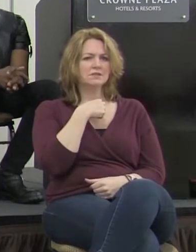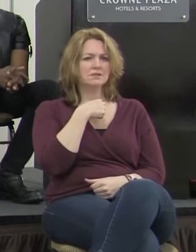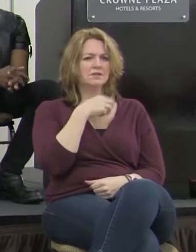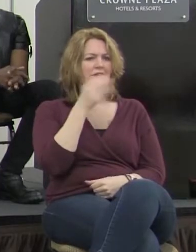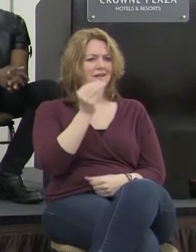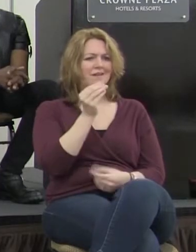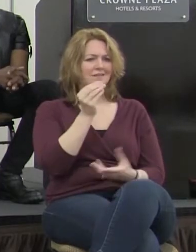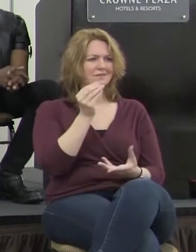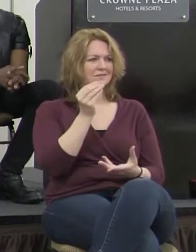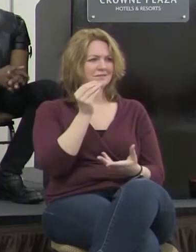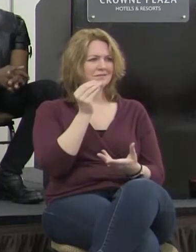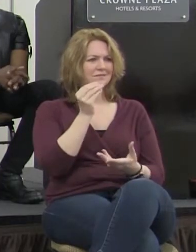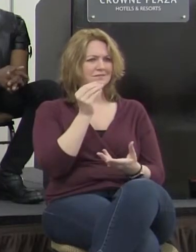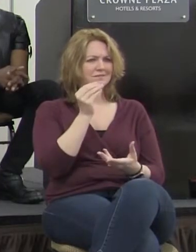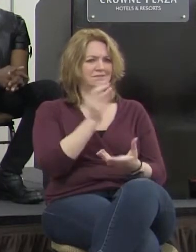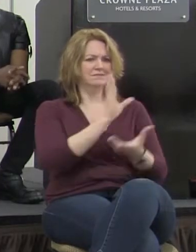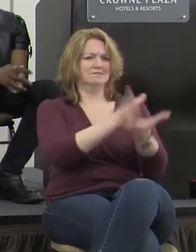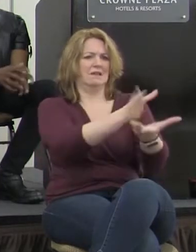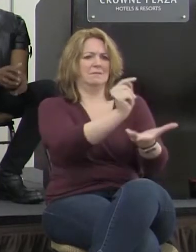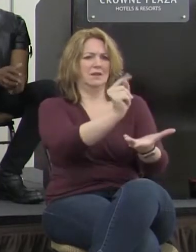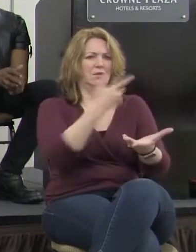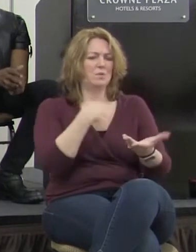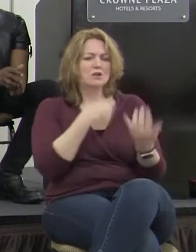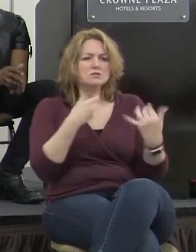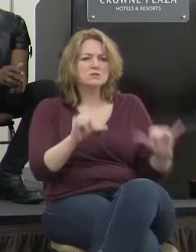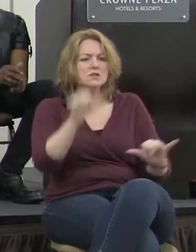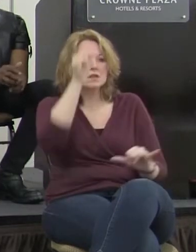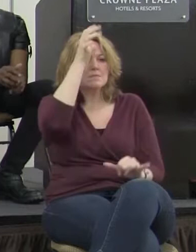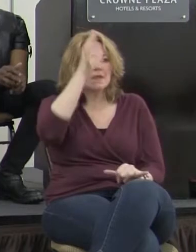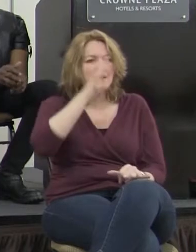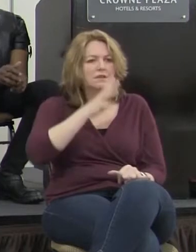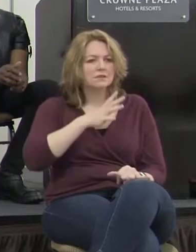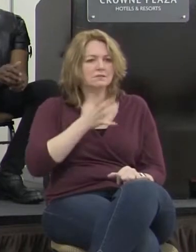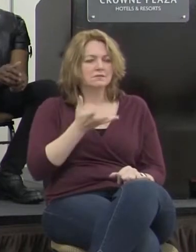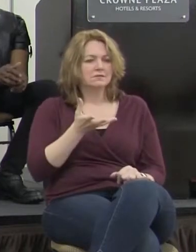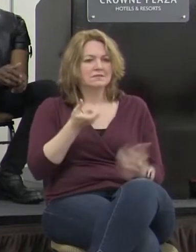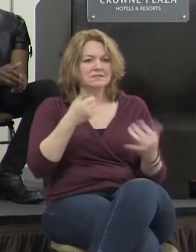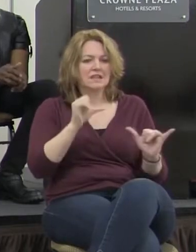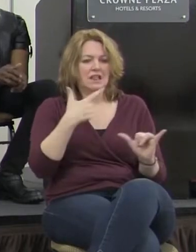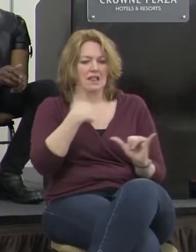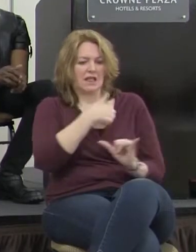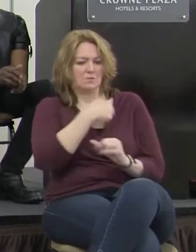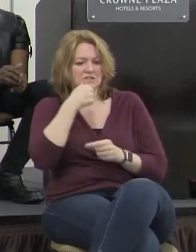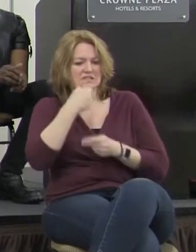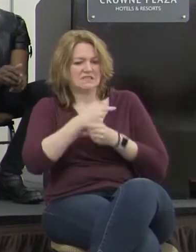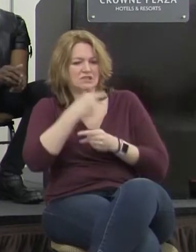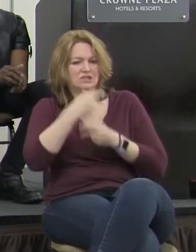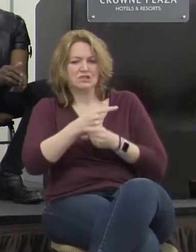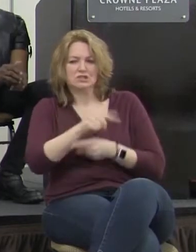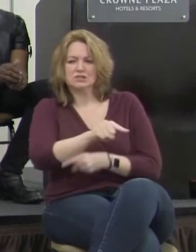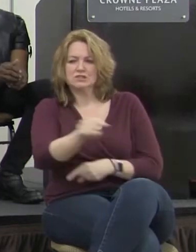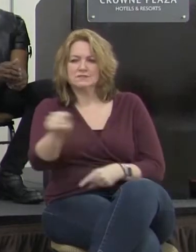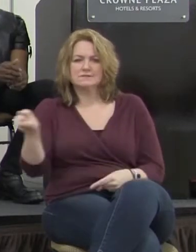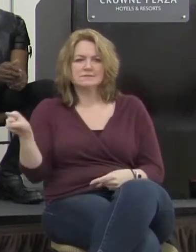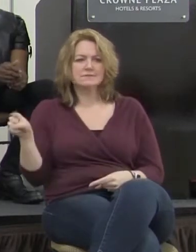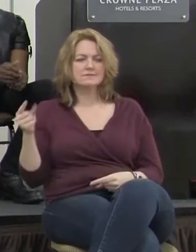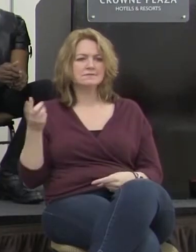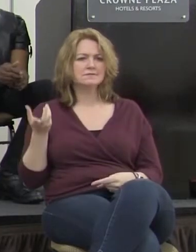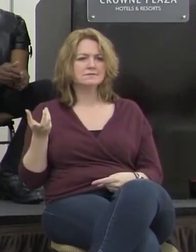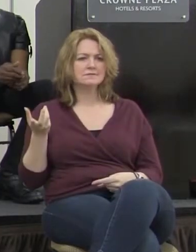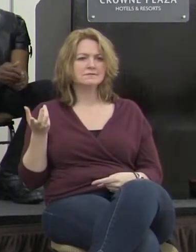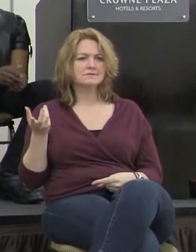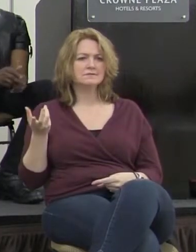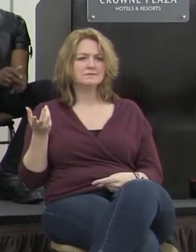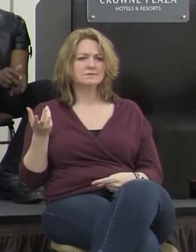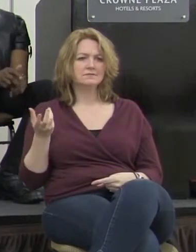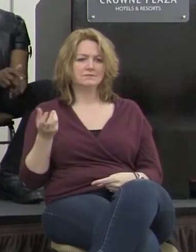something about it. That's what we are. We're still men, and these are still our sisters. And I'm not saying